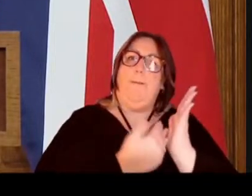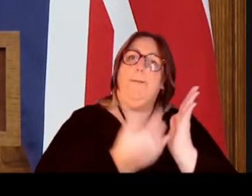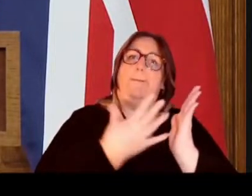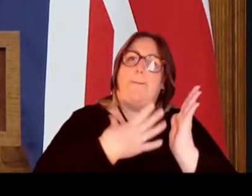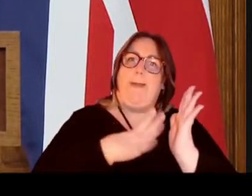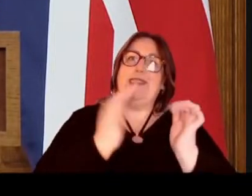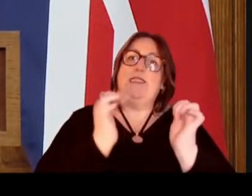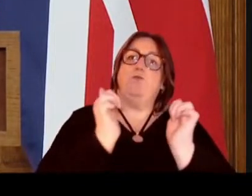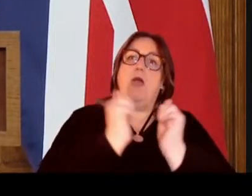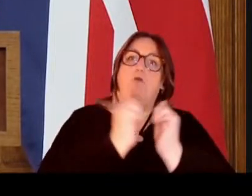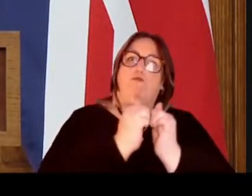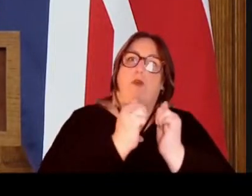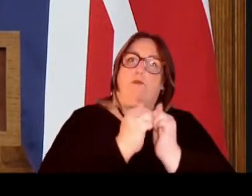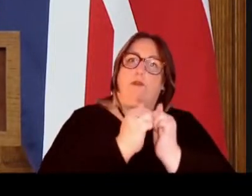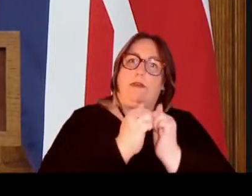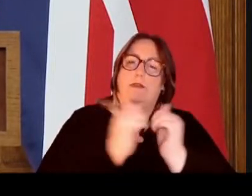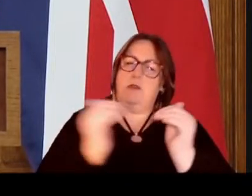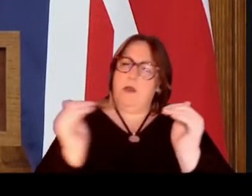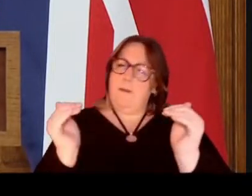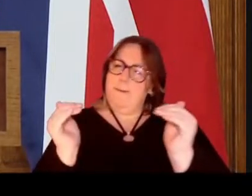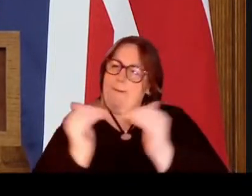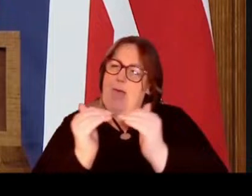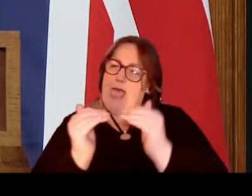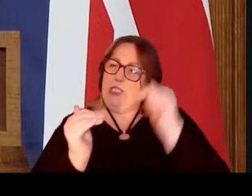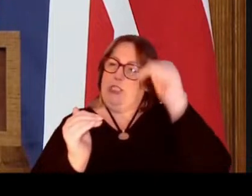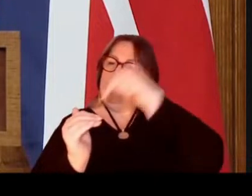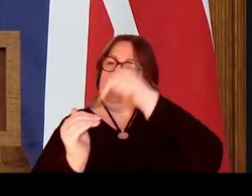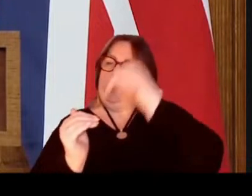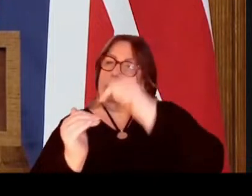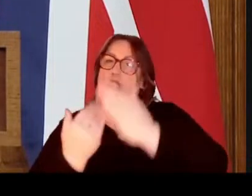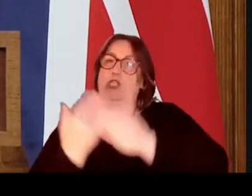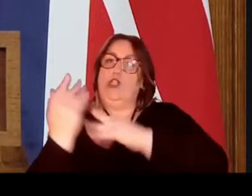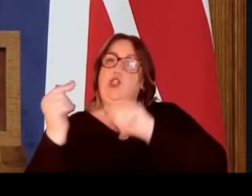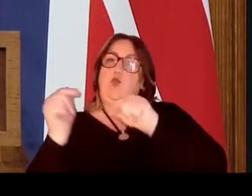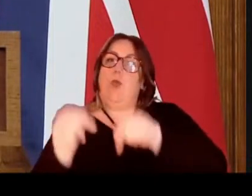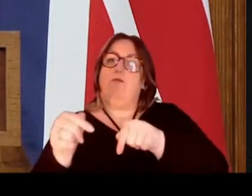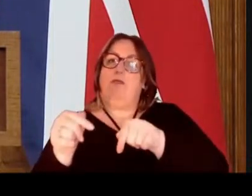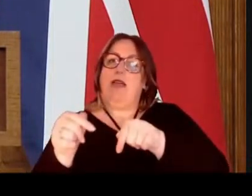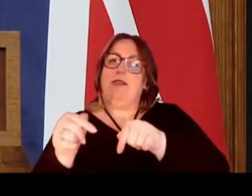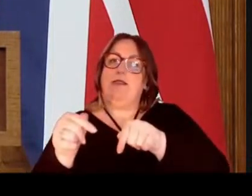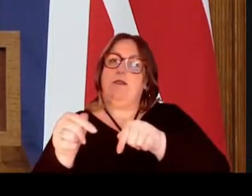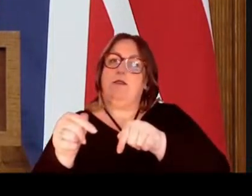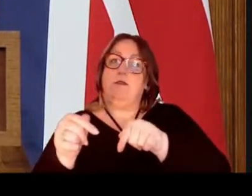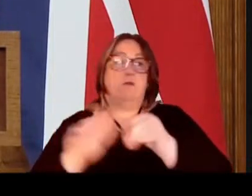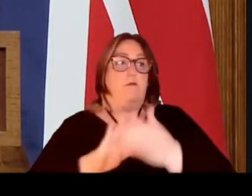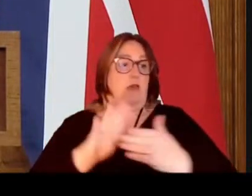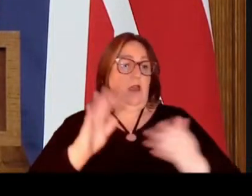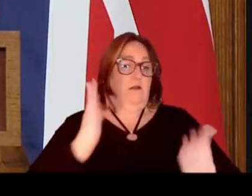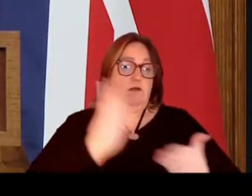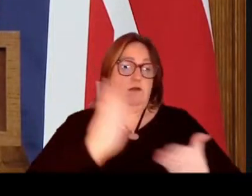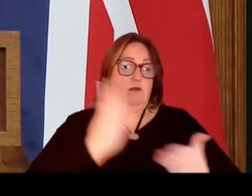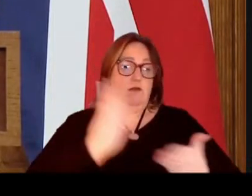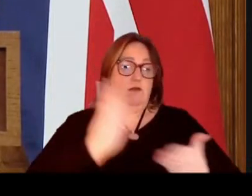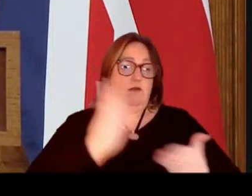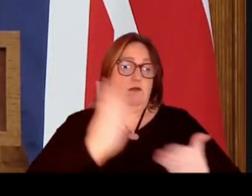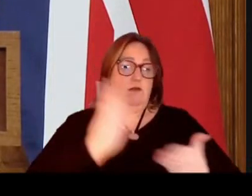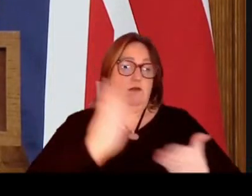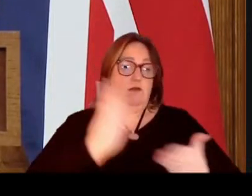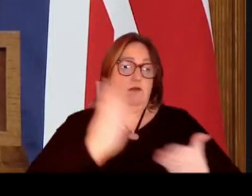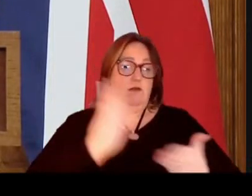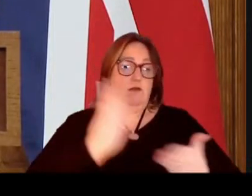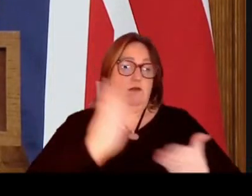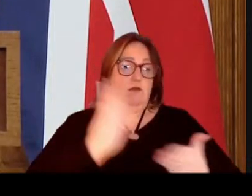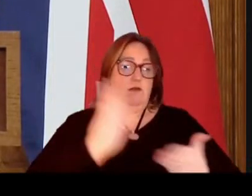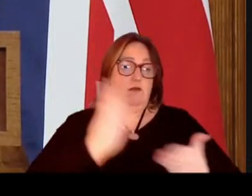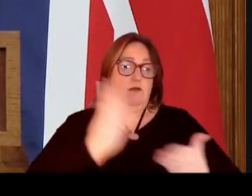we face. And there we will make whatever changes are necessary in the law to deal with it.